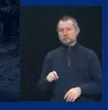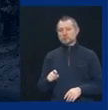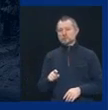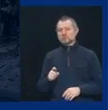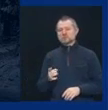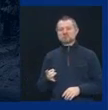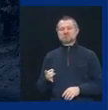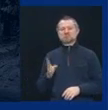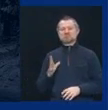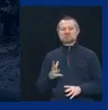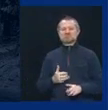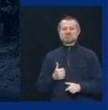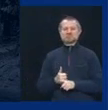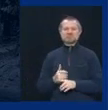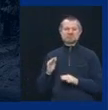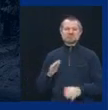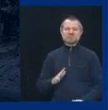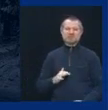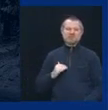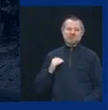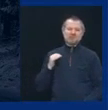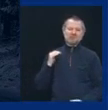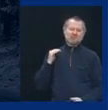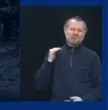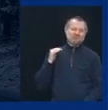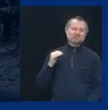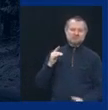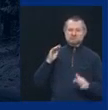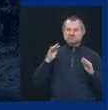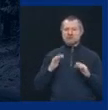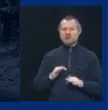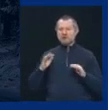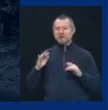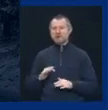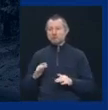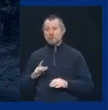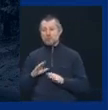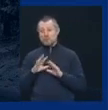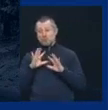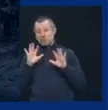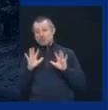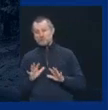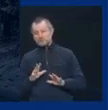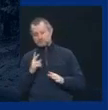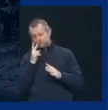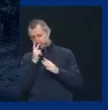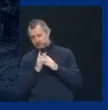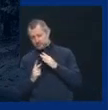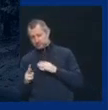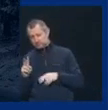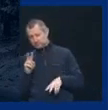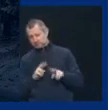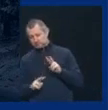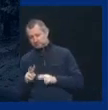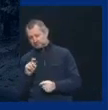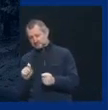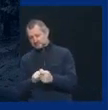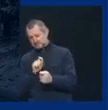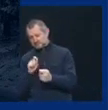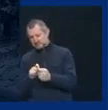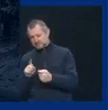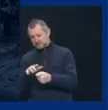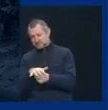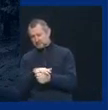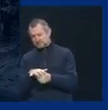hit. This is a weather projection, very specific. It's